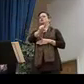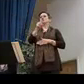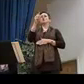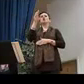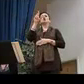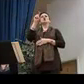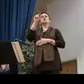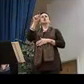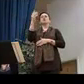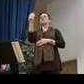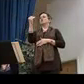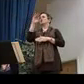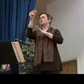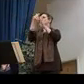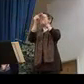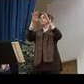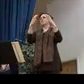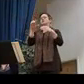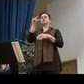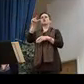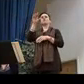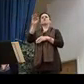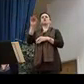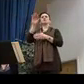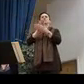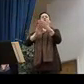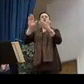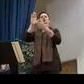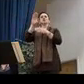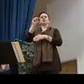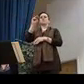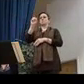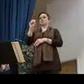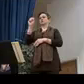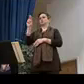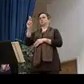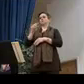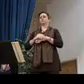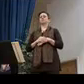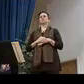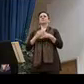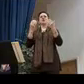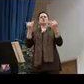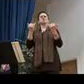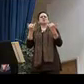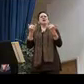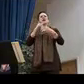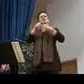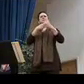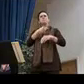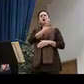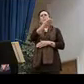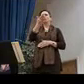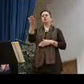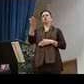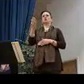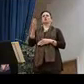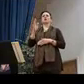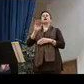College, Montana State University. Today is about you and the history that you are making.